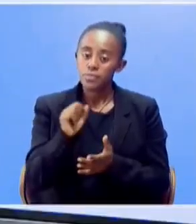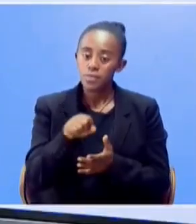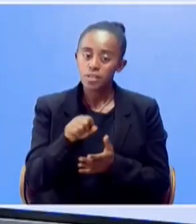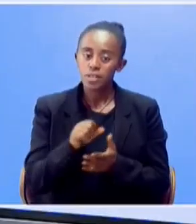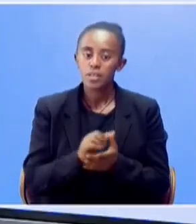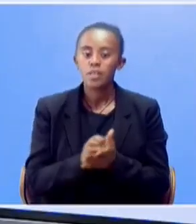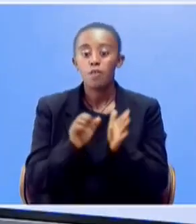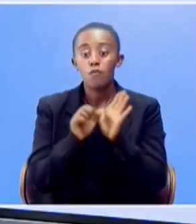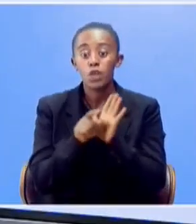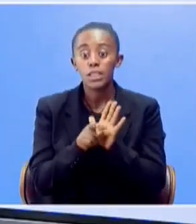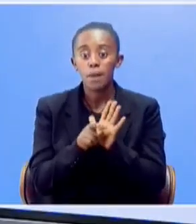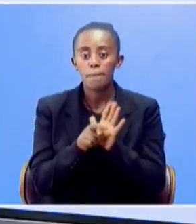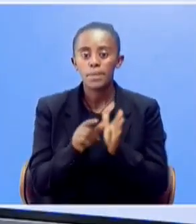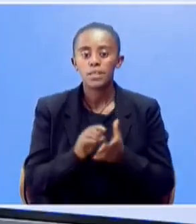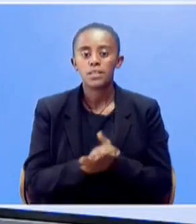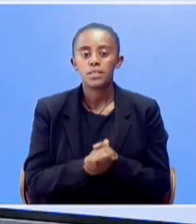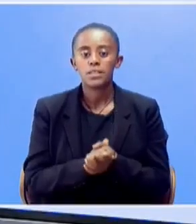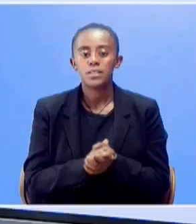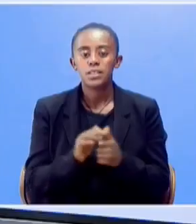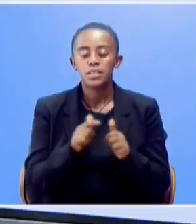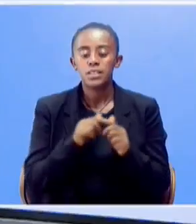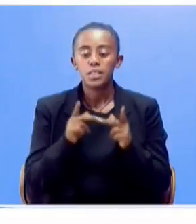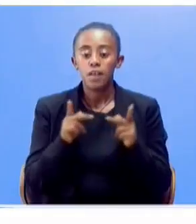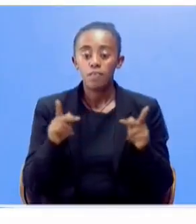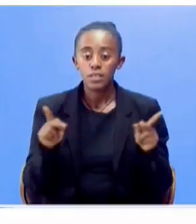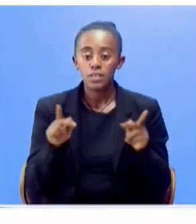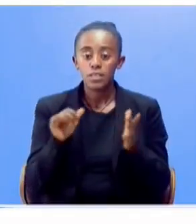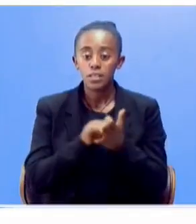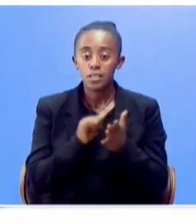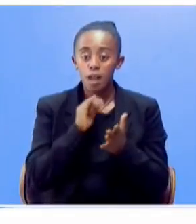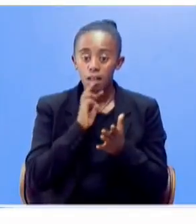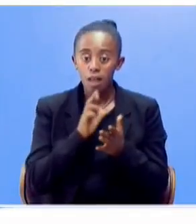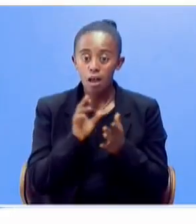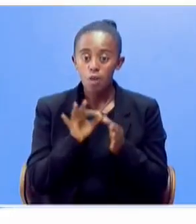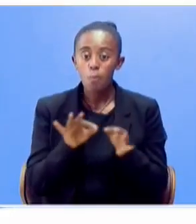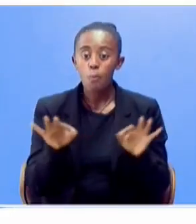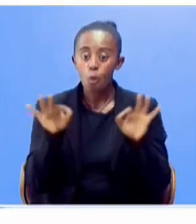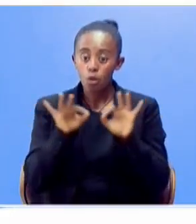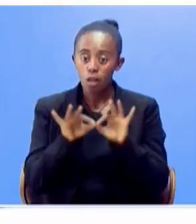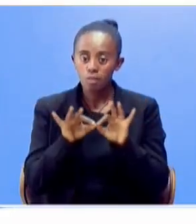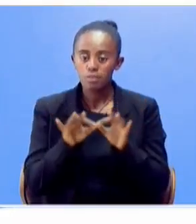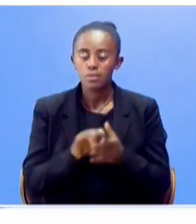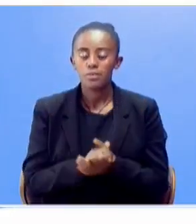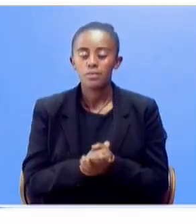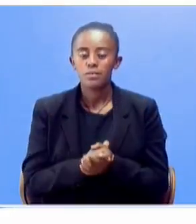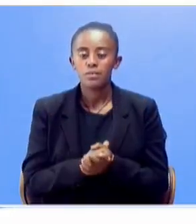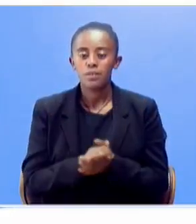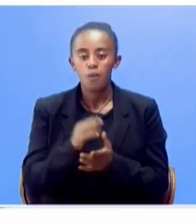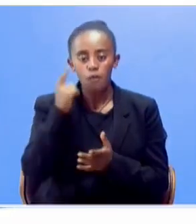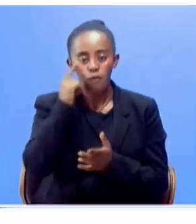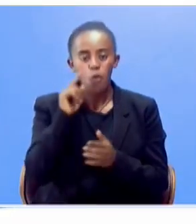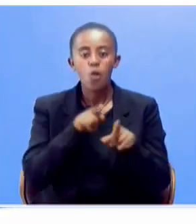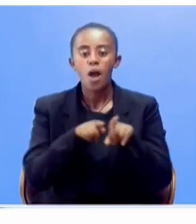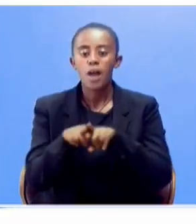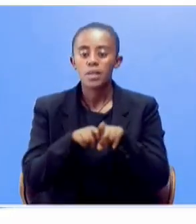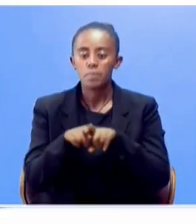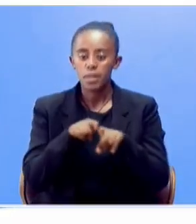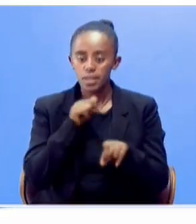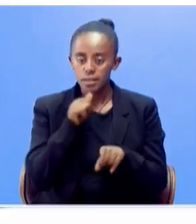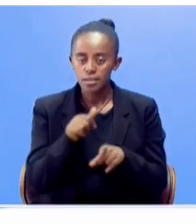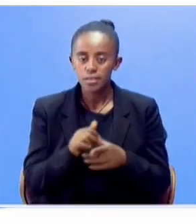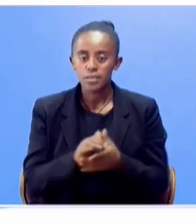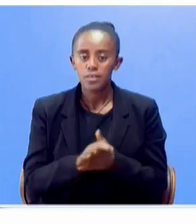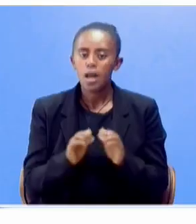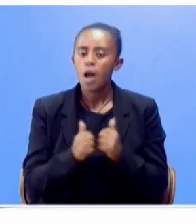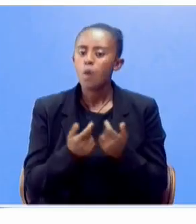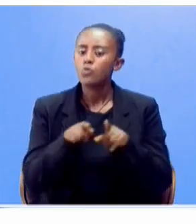For example, the phrases that are important for agreement. Yeah? How